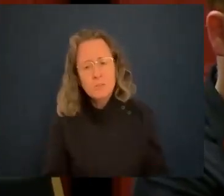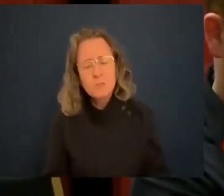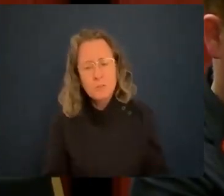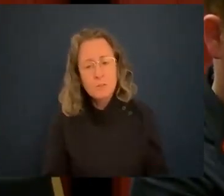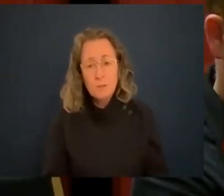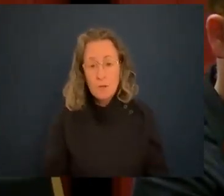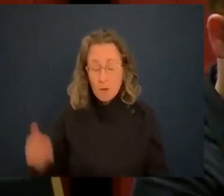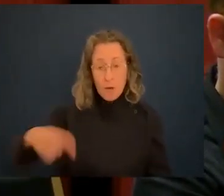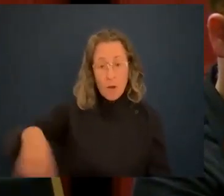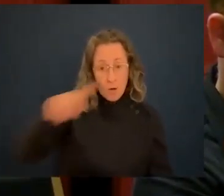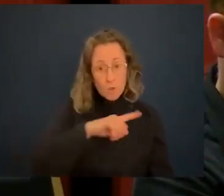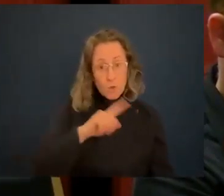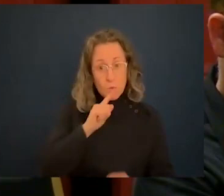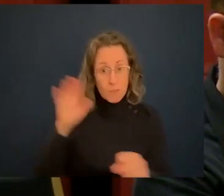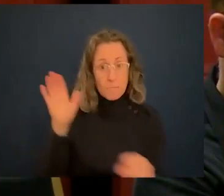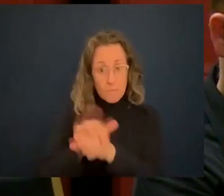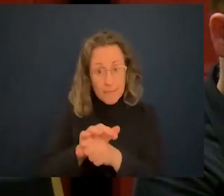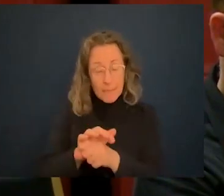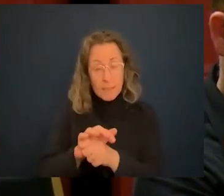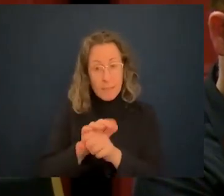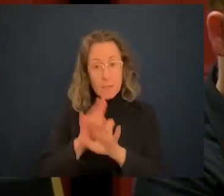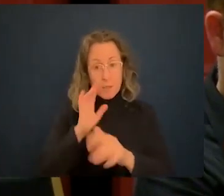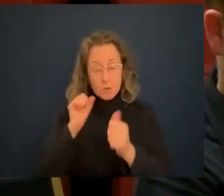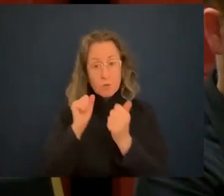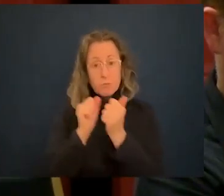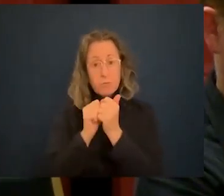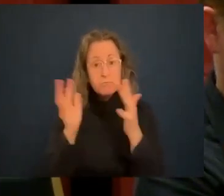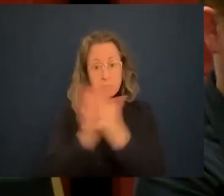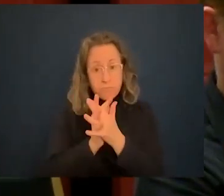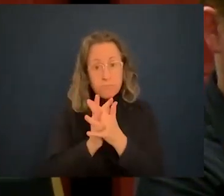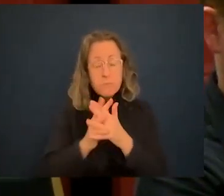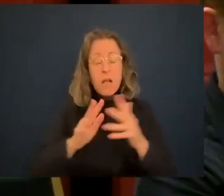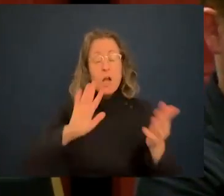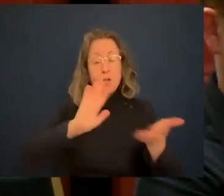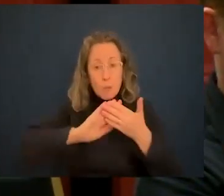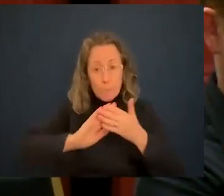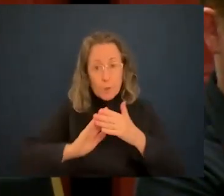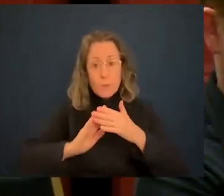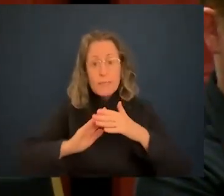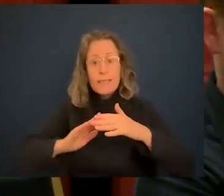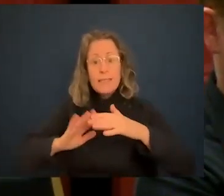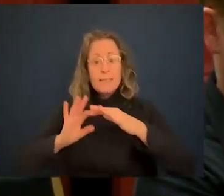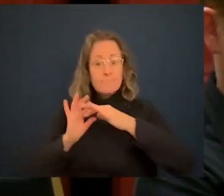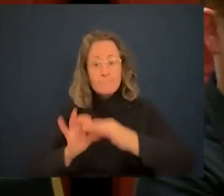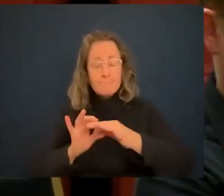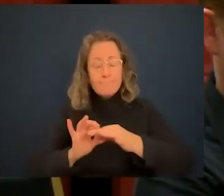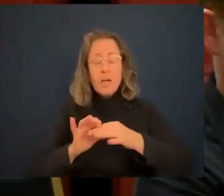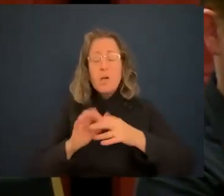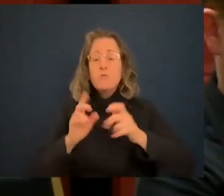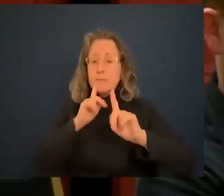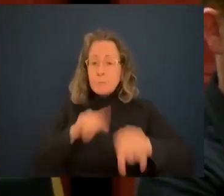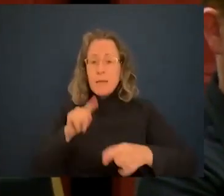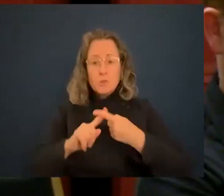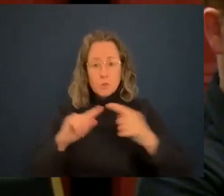to creating community-based responses to harm in our community